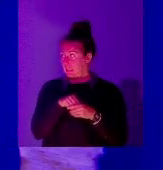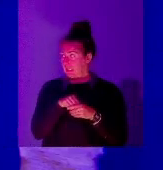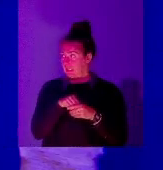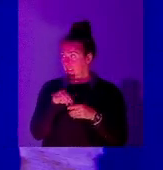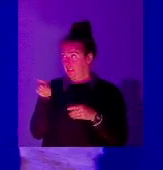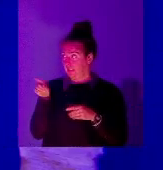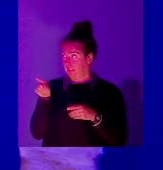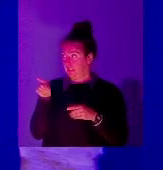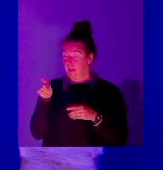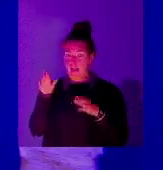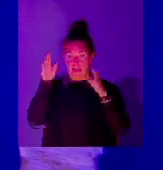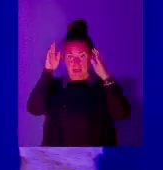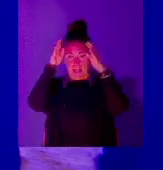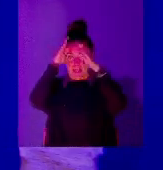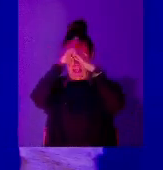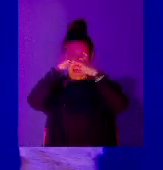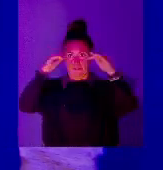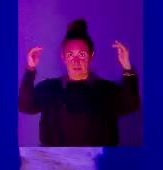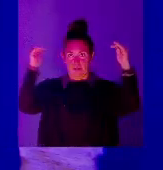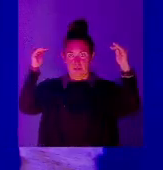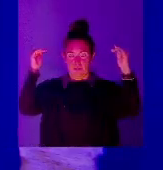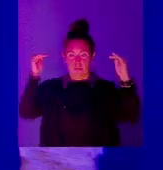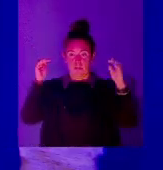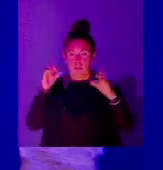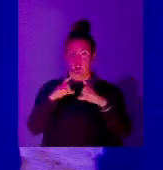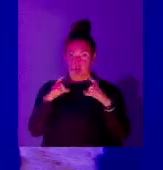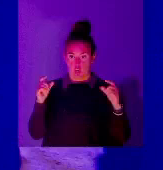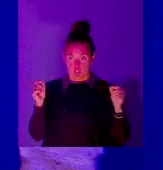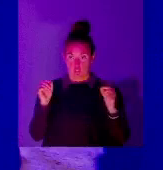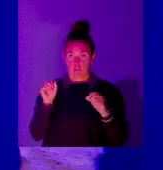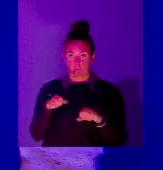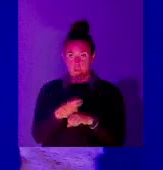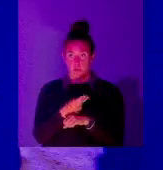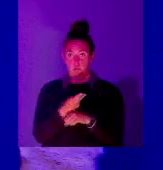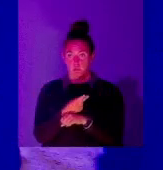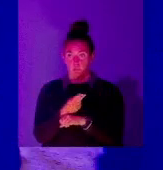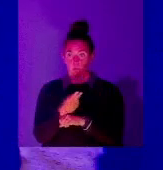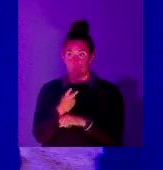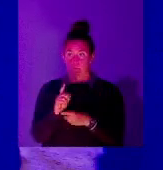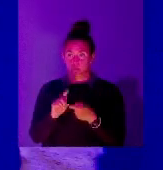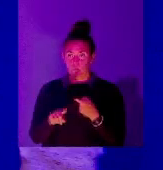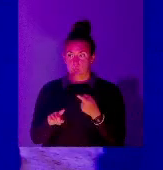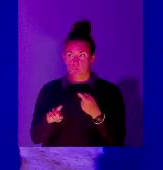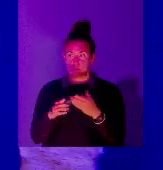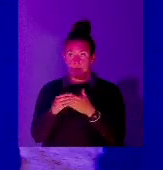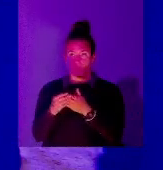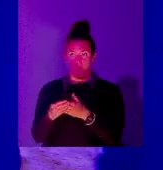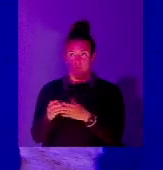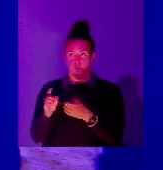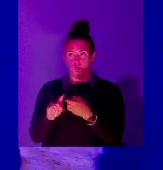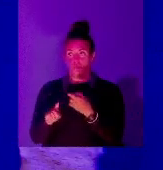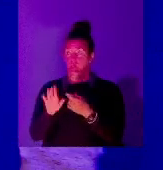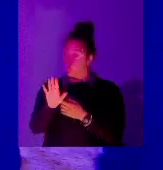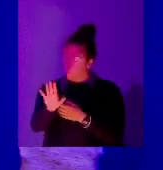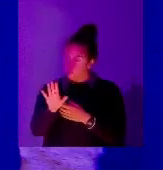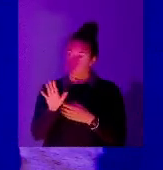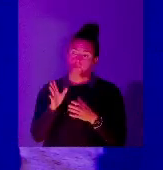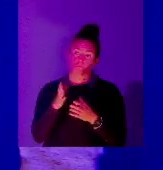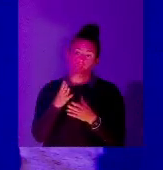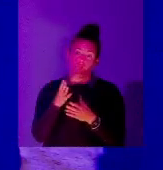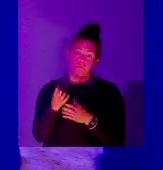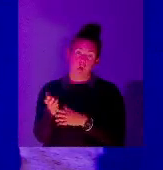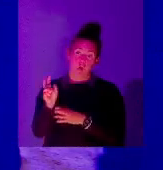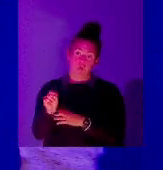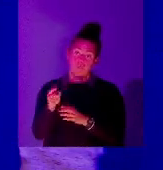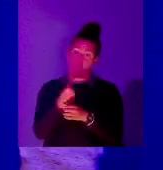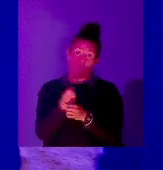card which you can use to guide you to your own salvation or to share